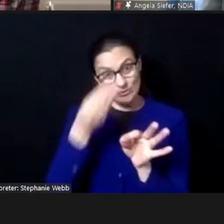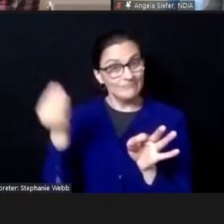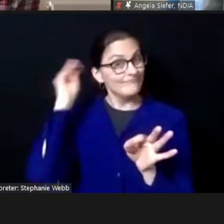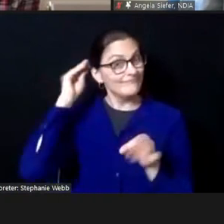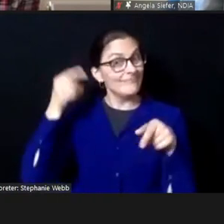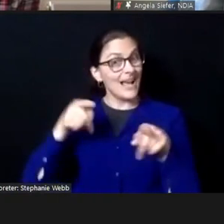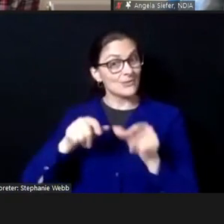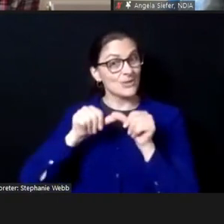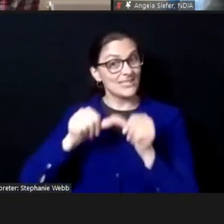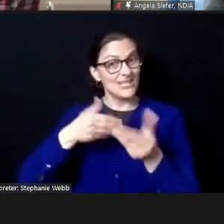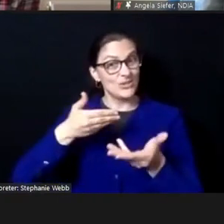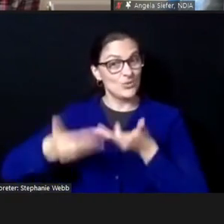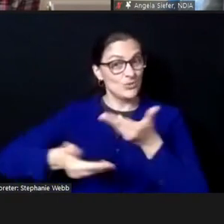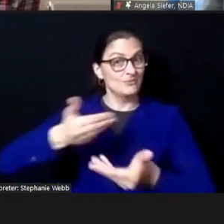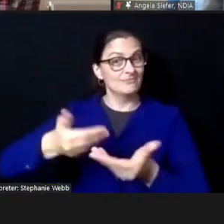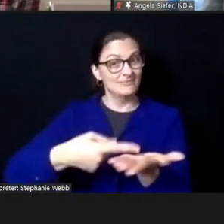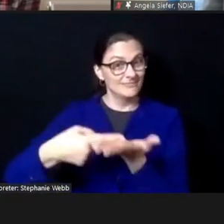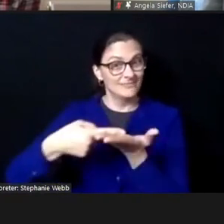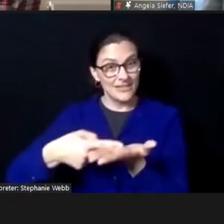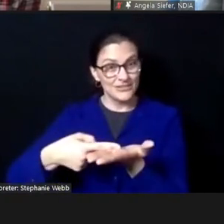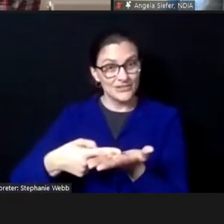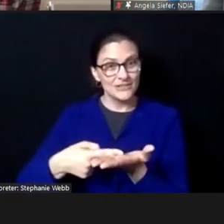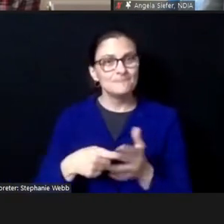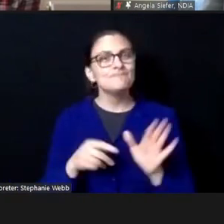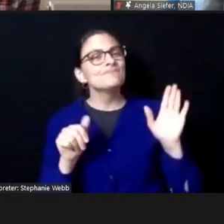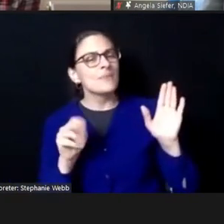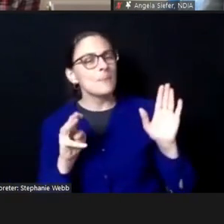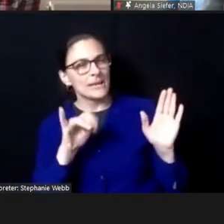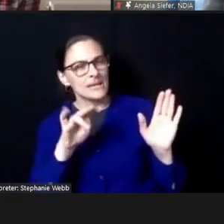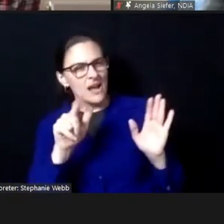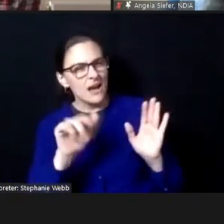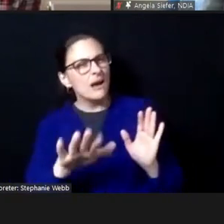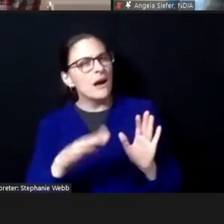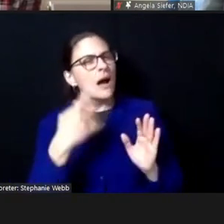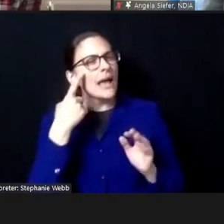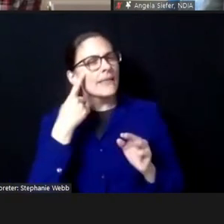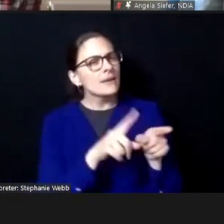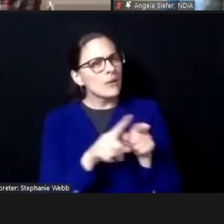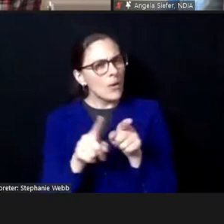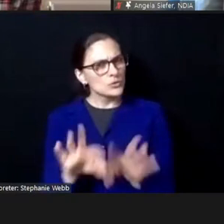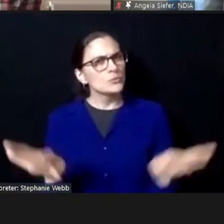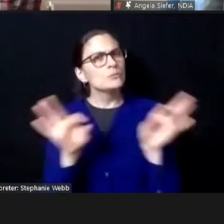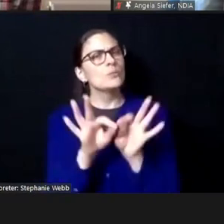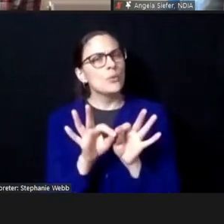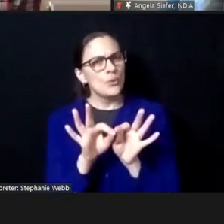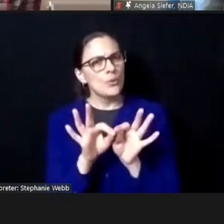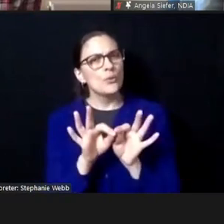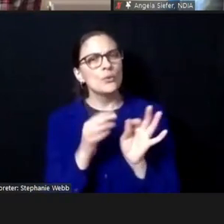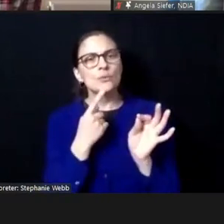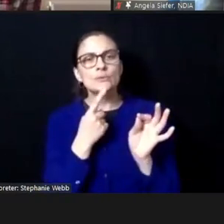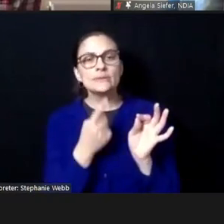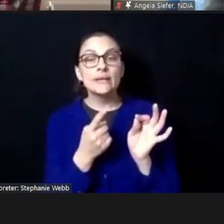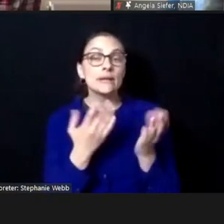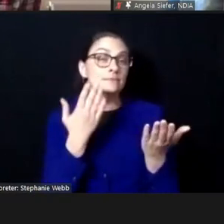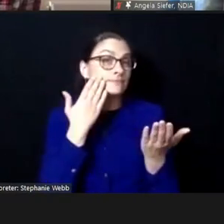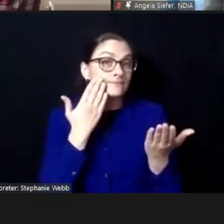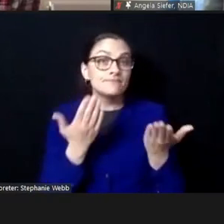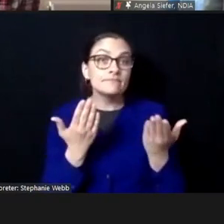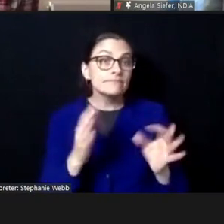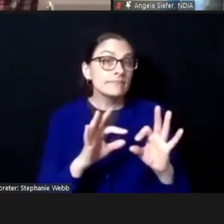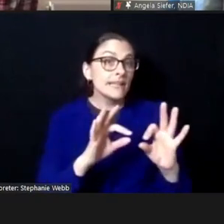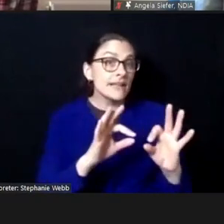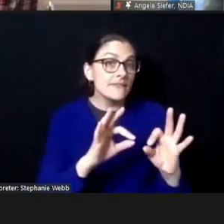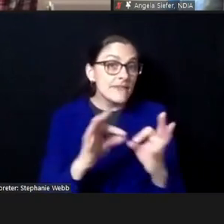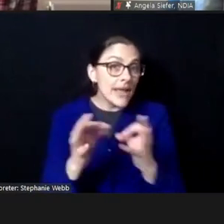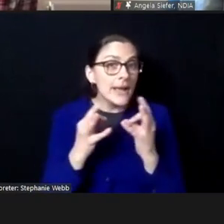also important to say that, you know, for families that might be considering signing